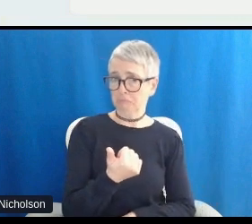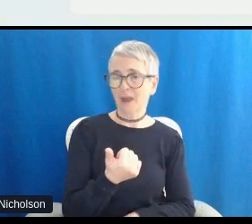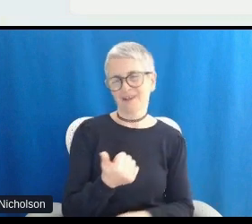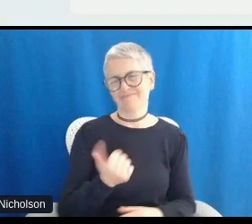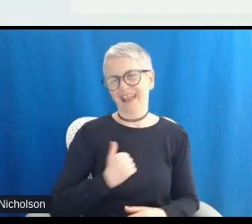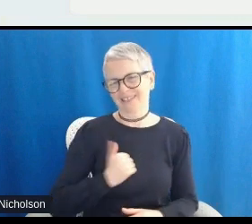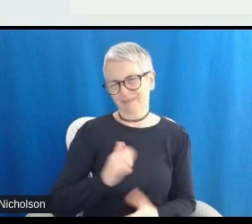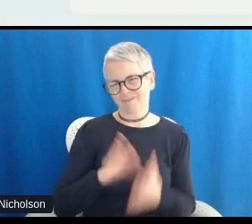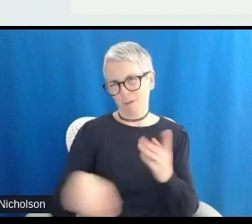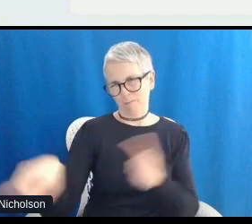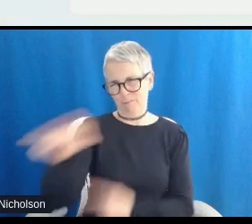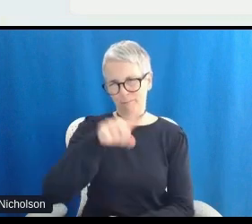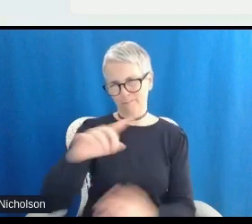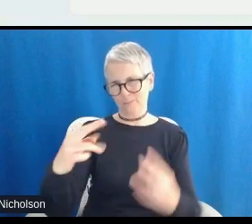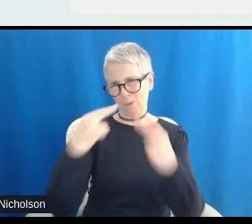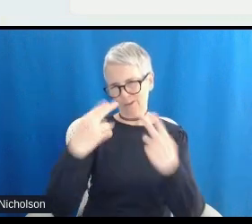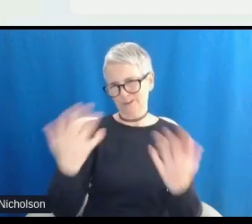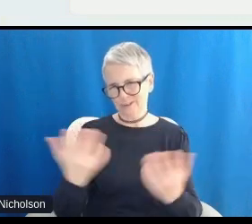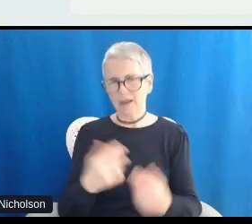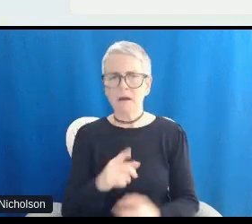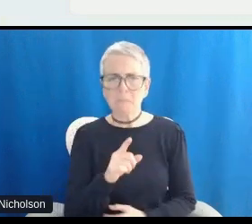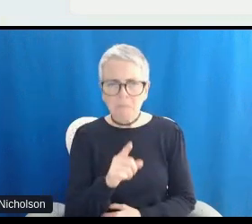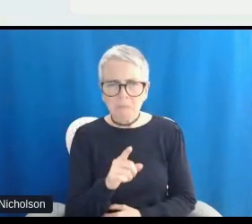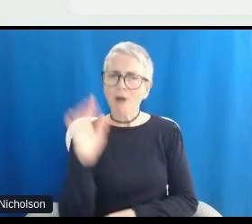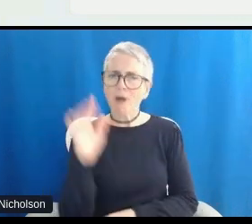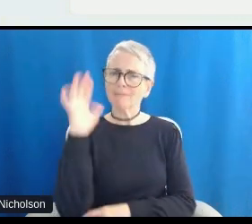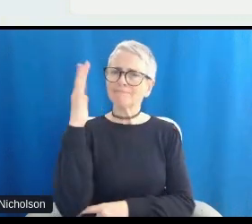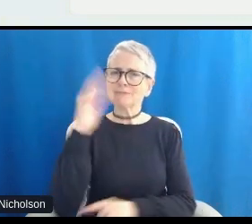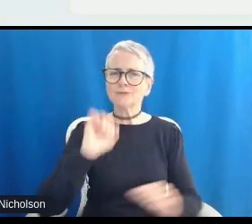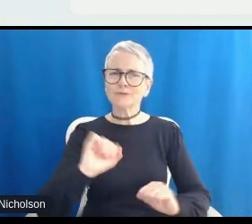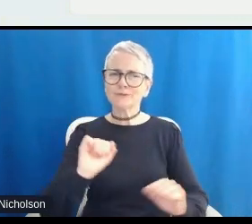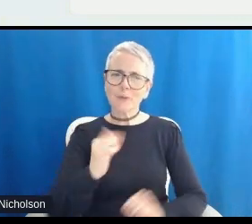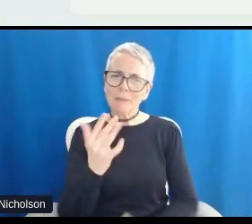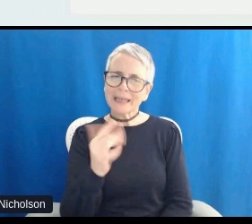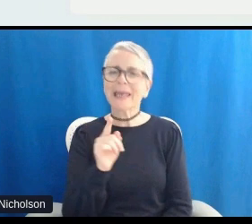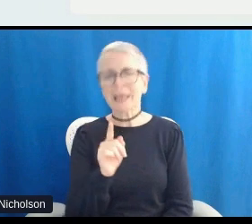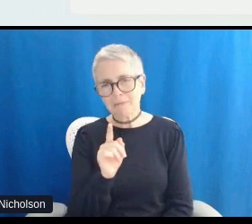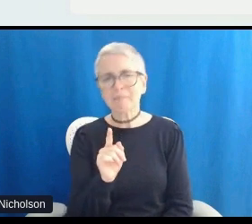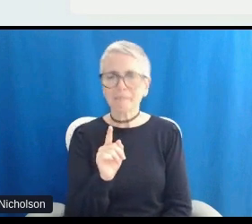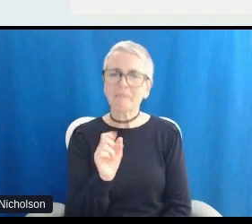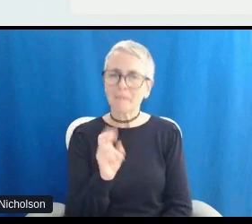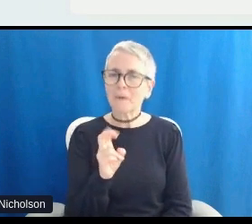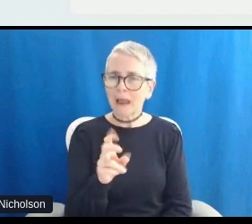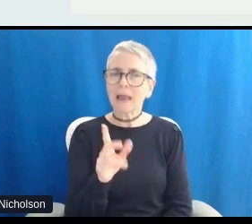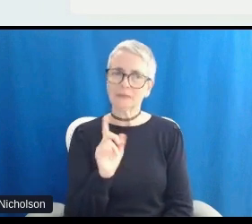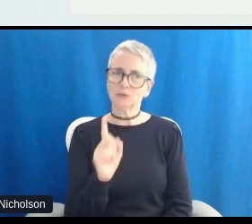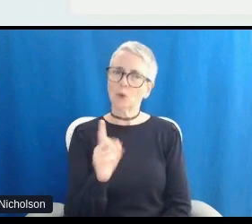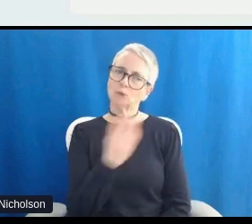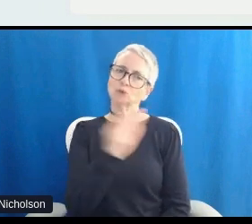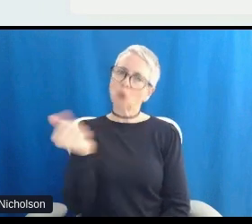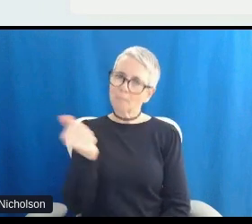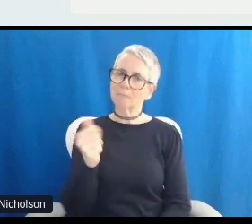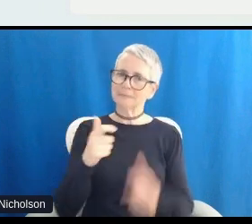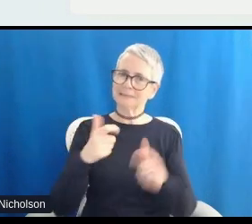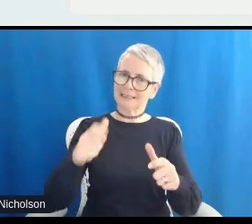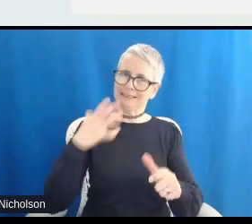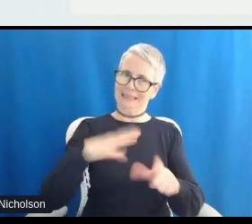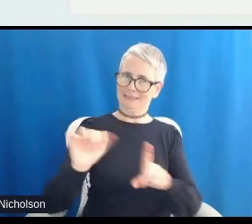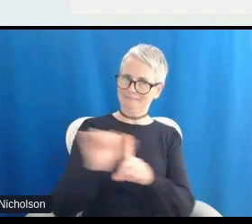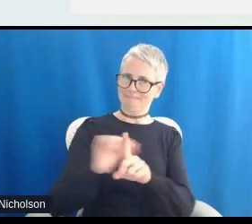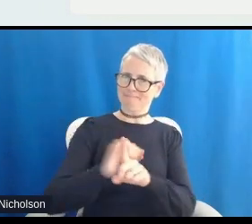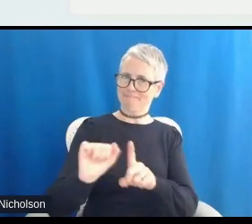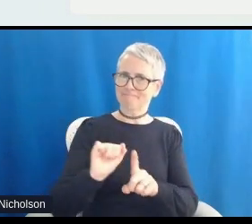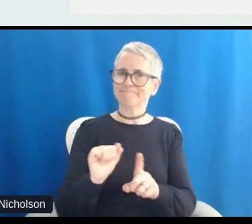Not so many on oak tree stage, so there's clearly some general work to be done around